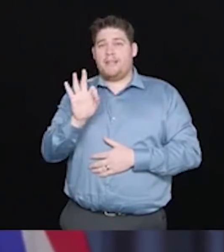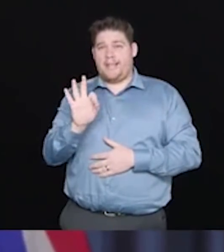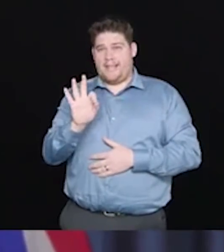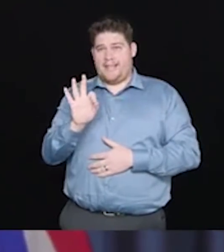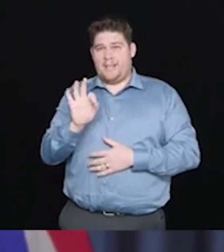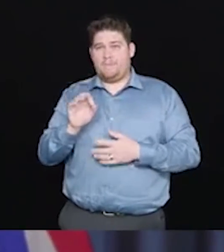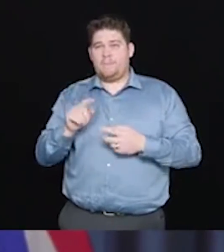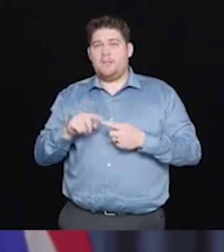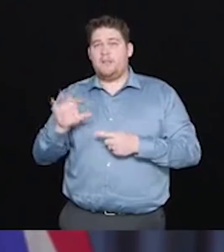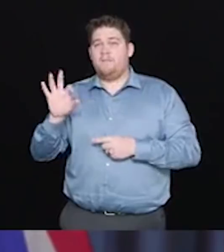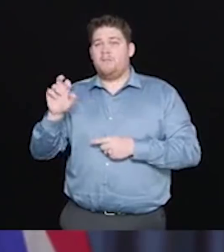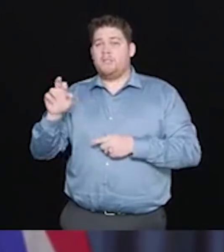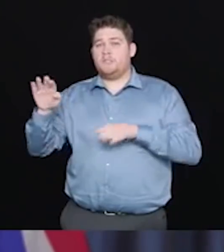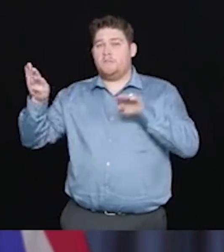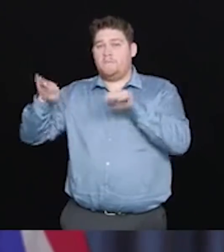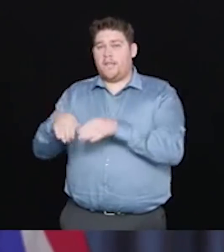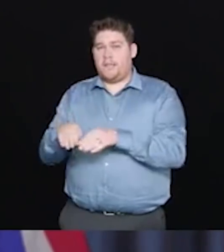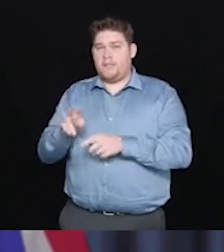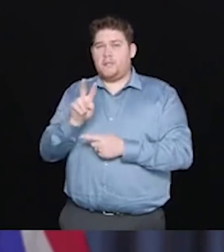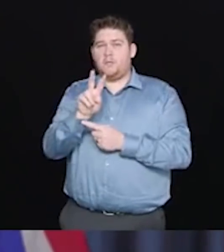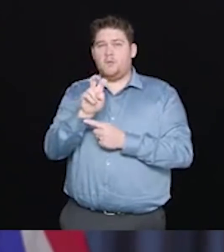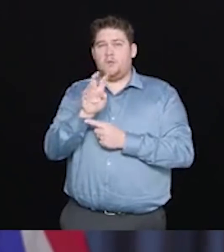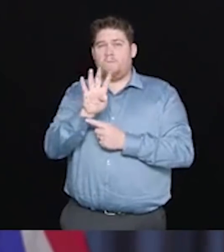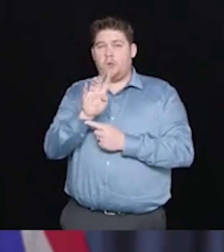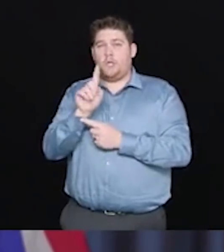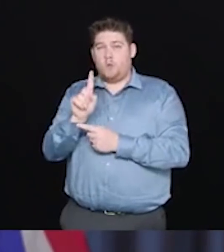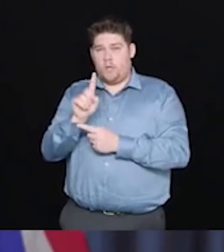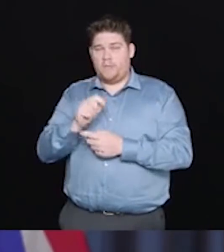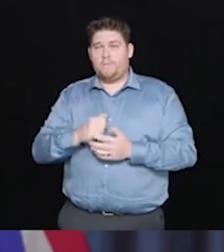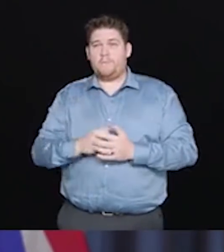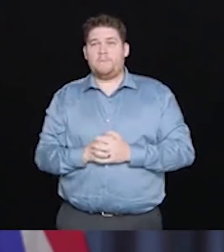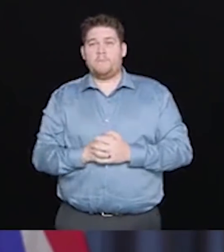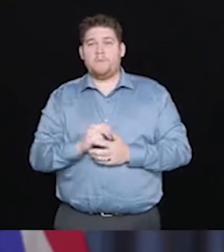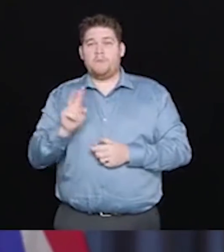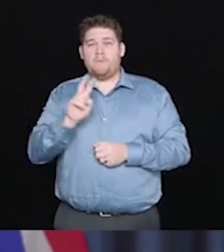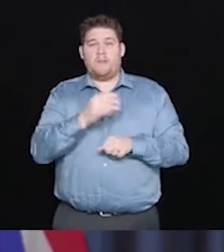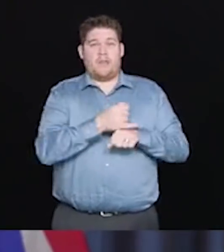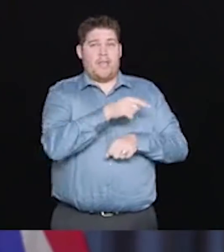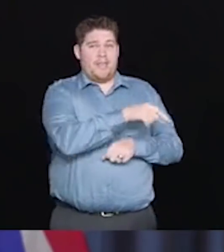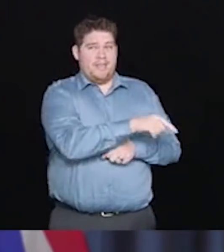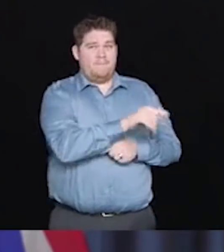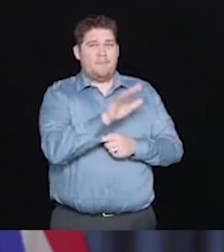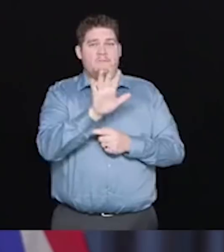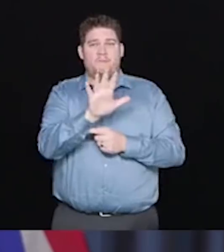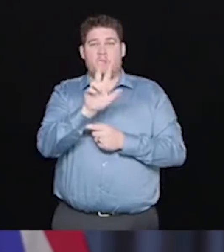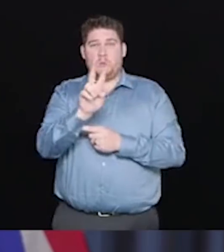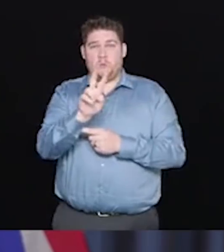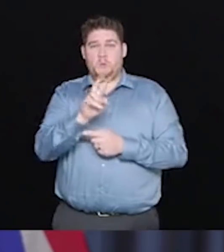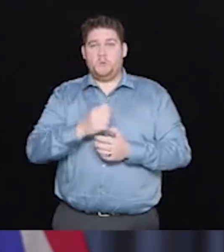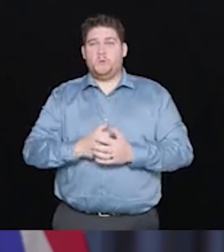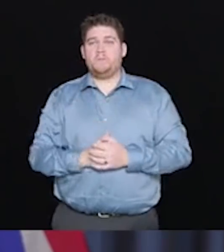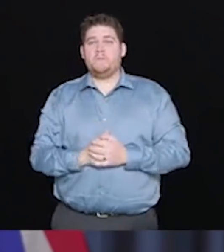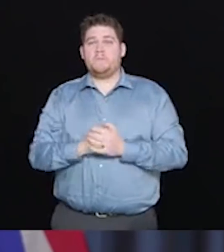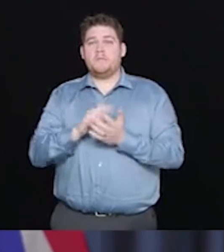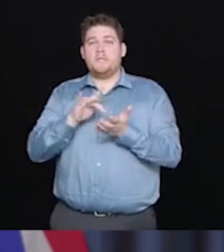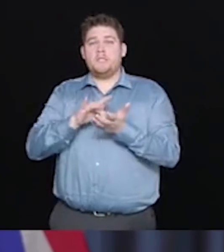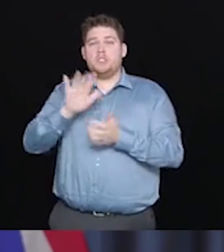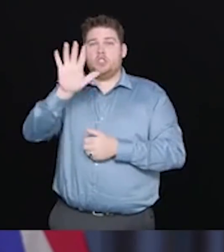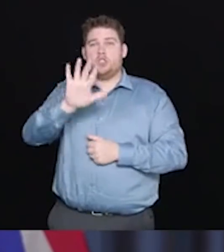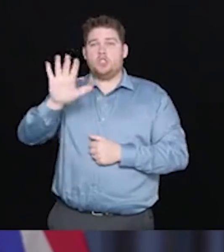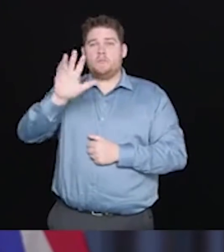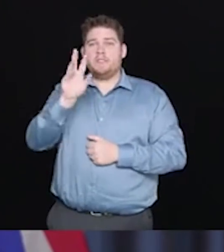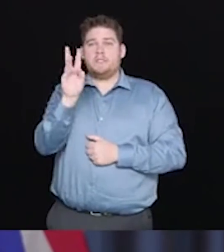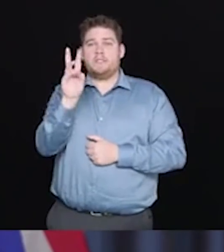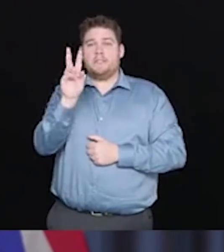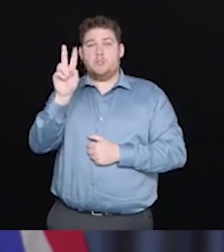Region, 52 here on Vancouver Island, 62 in Interior Health, and 11 now in